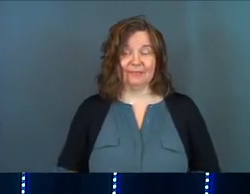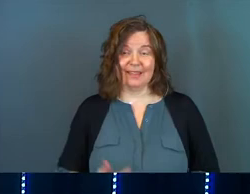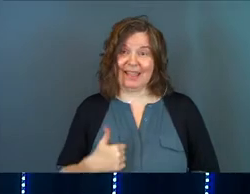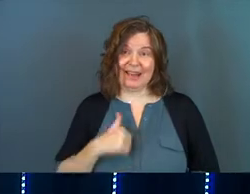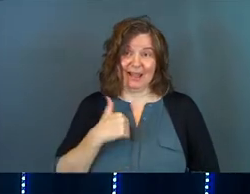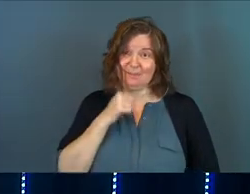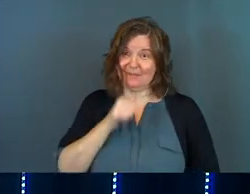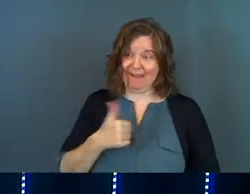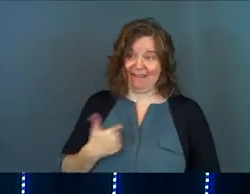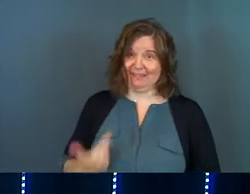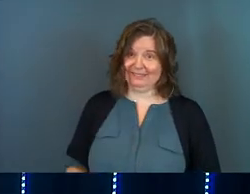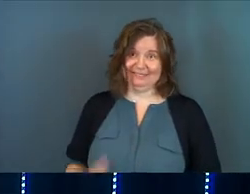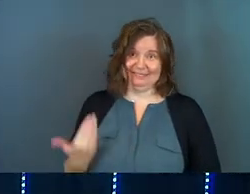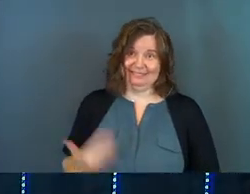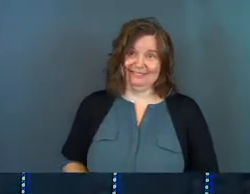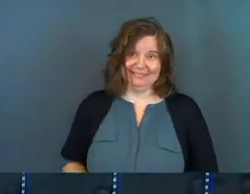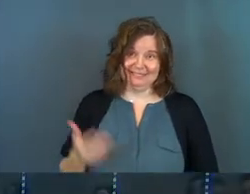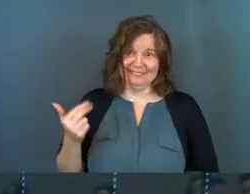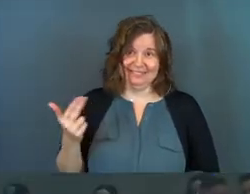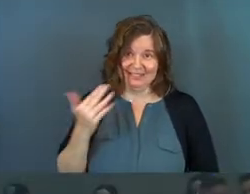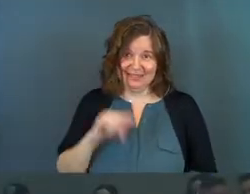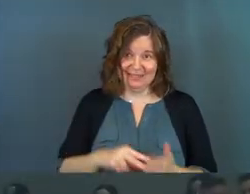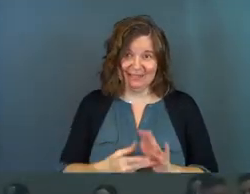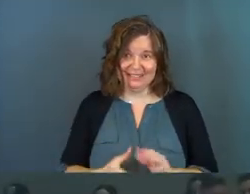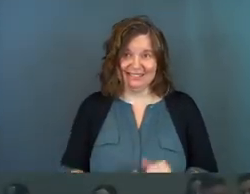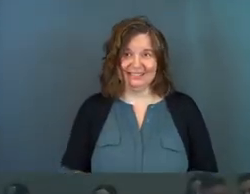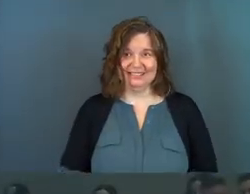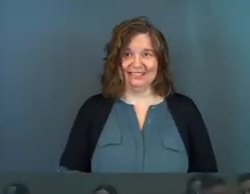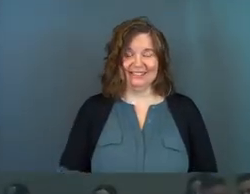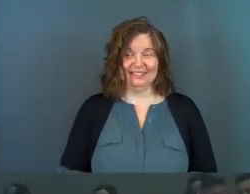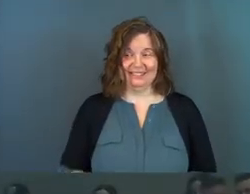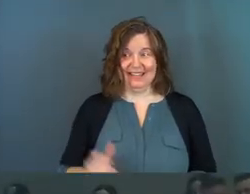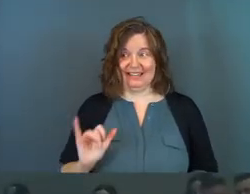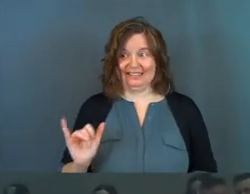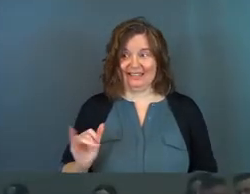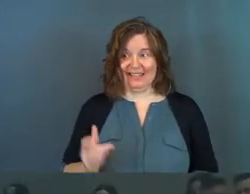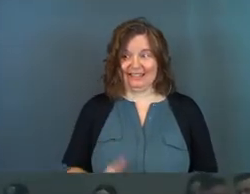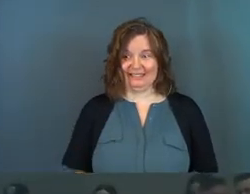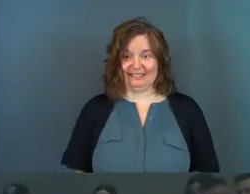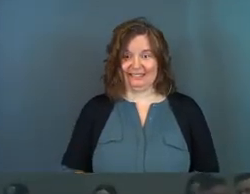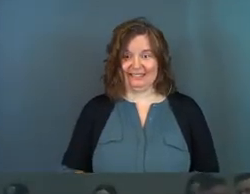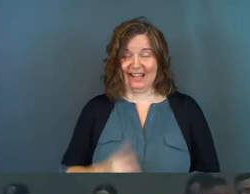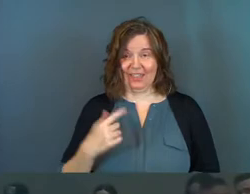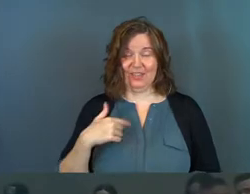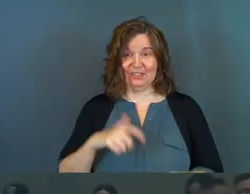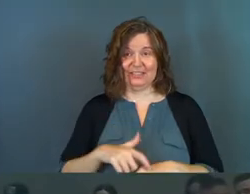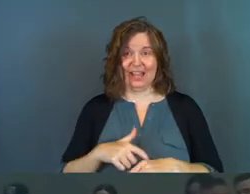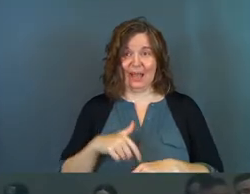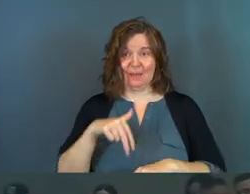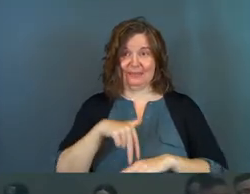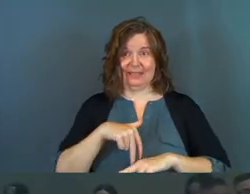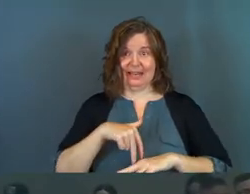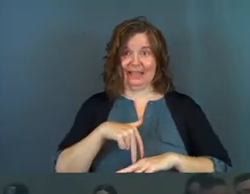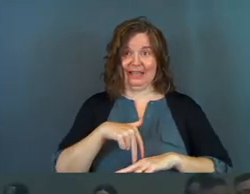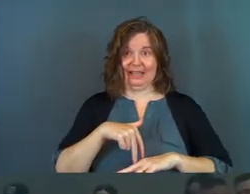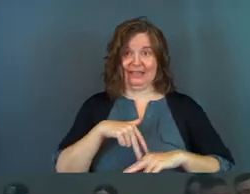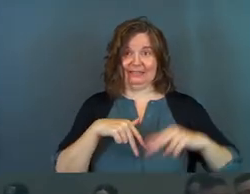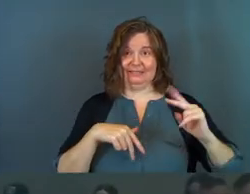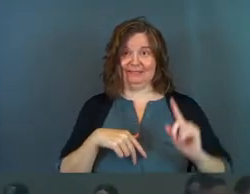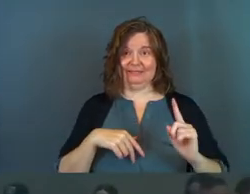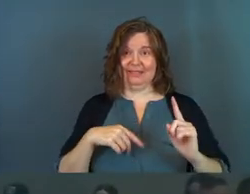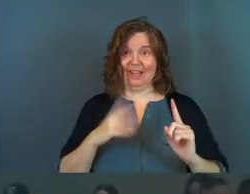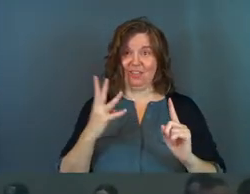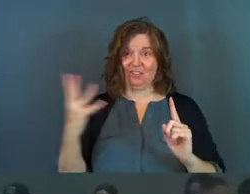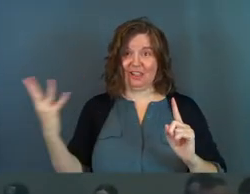Yeah. And I'm not. You know what I mean? It's like, and there's times that I'm in that baptismal, you know, there's